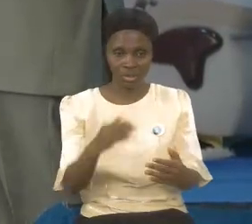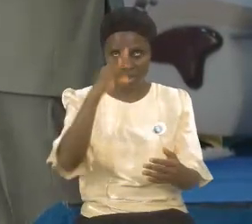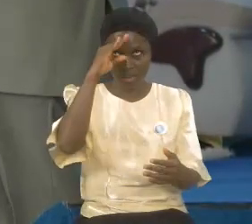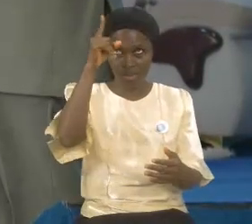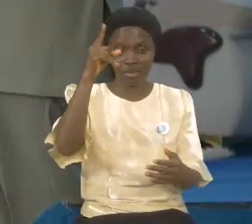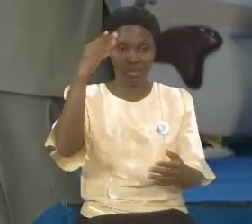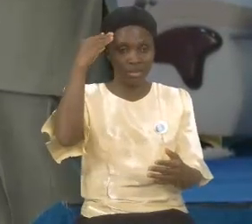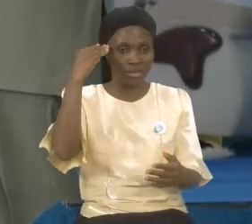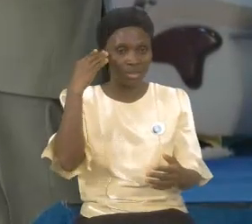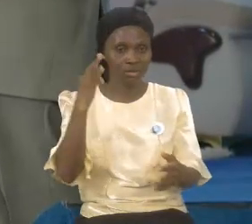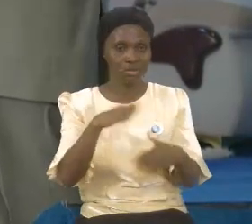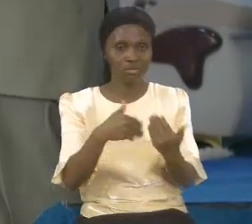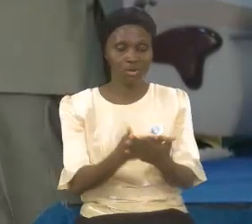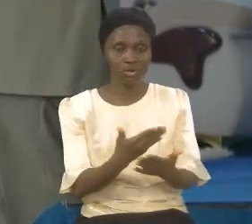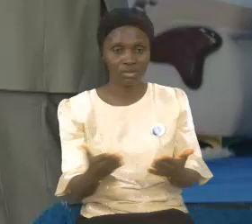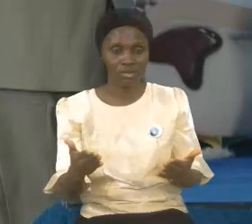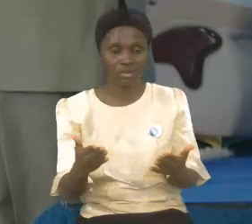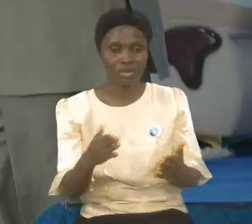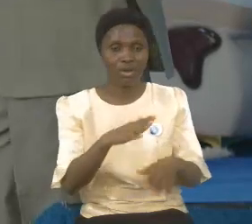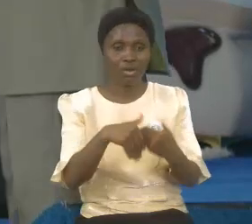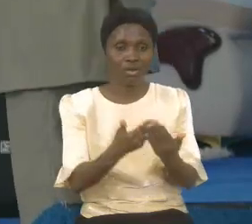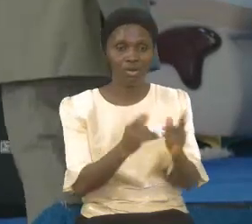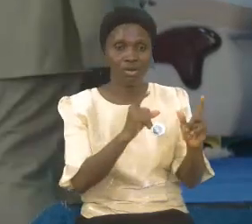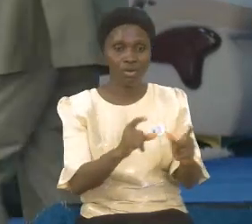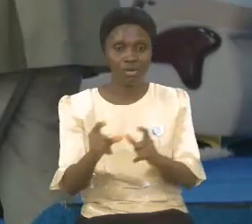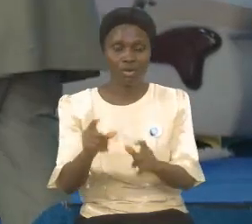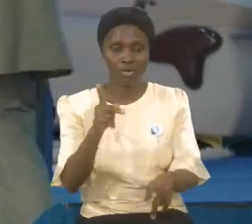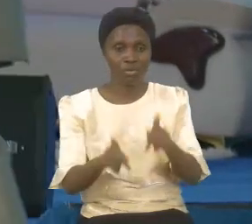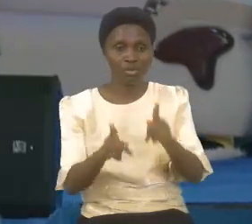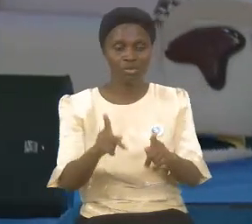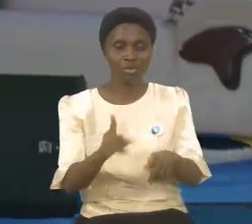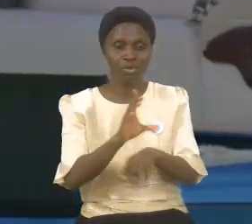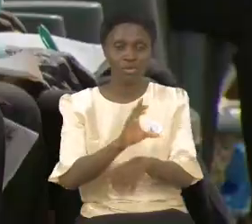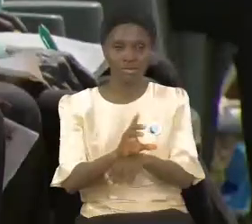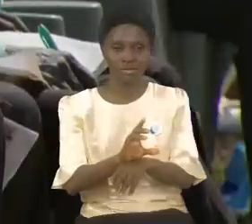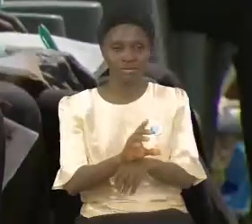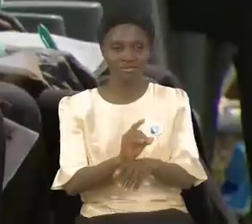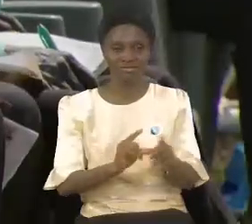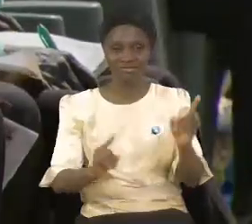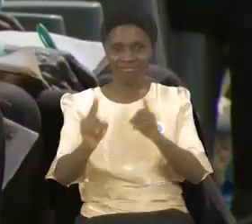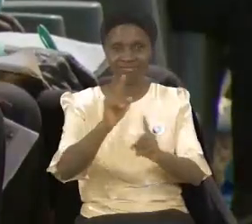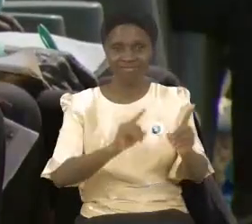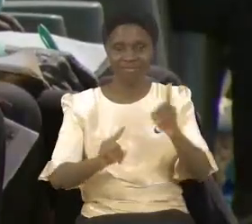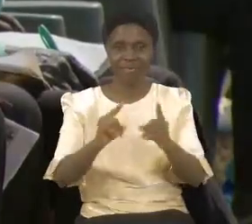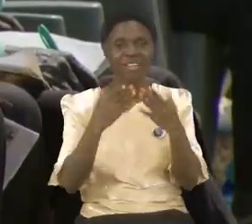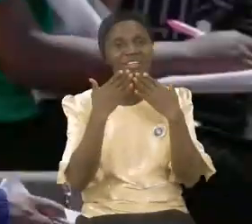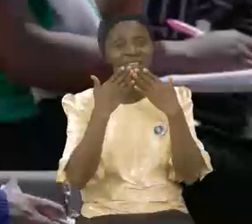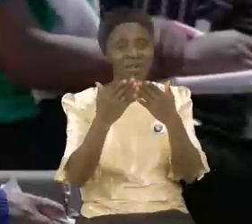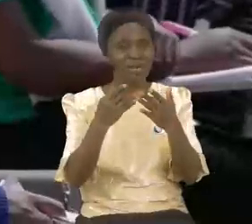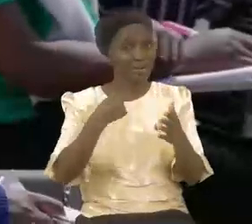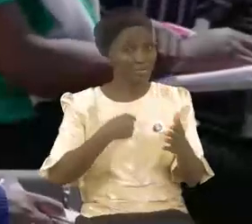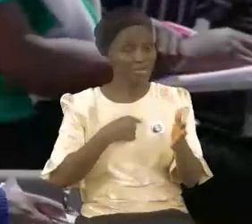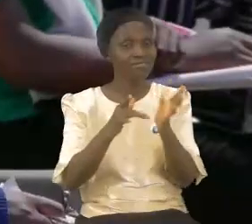and of all people, of all kingdoms, unto the church. Thank God I'm a Christian. Thank God I'm a believer.